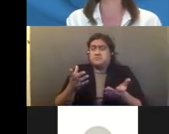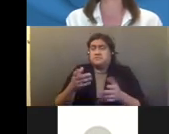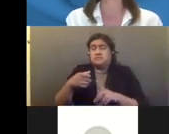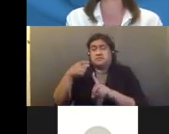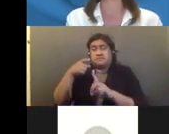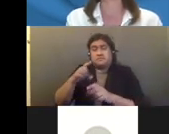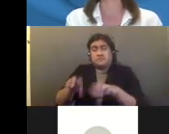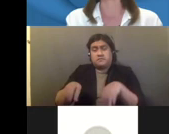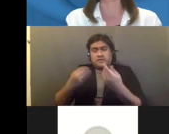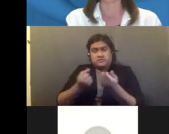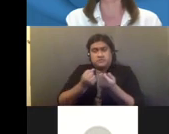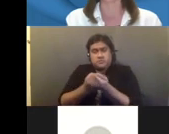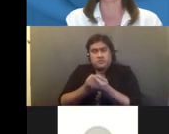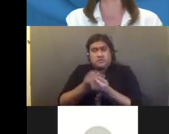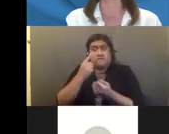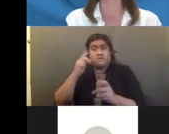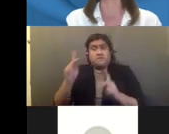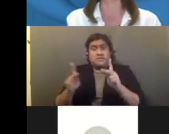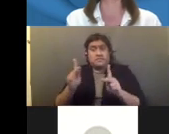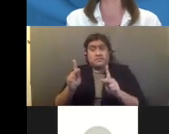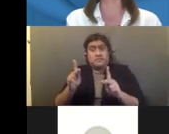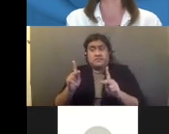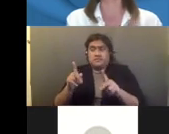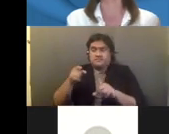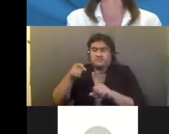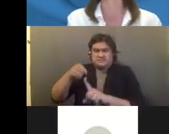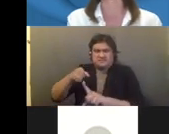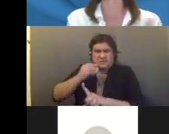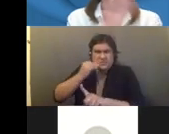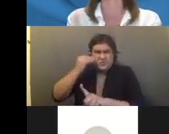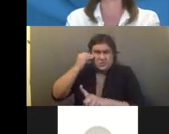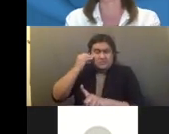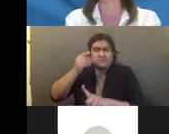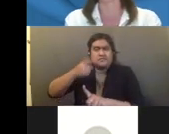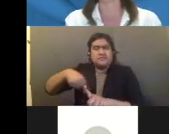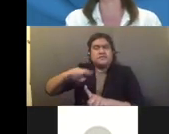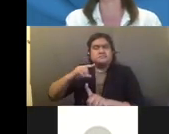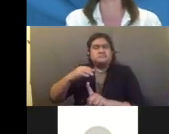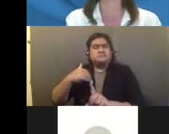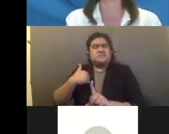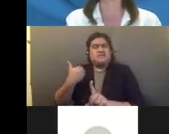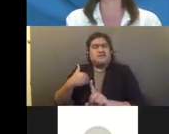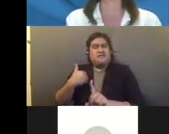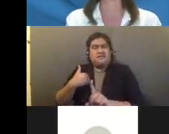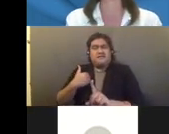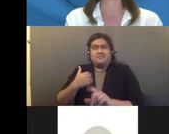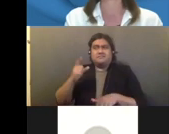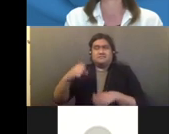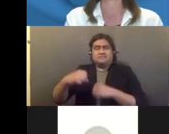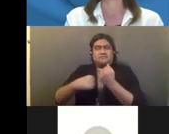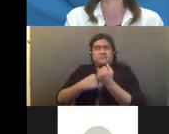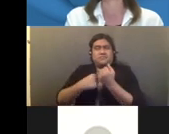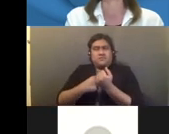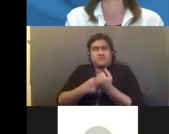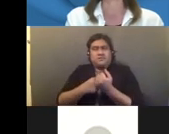folks who are young, has a tremendously impactful effect on their health going forward.